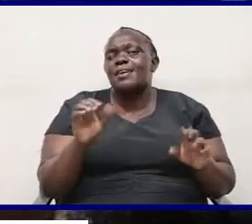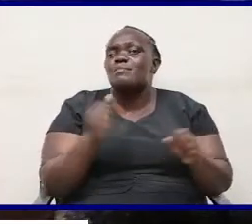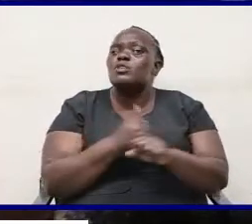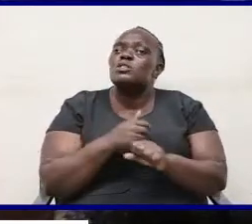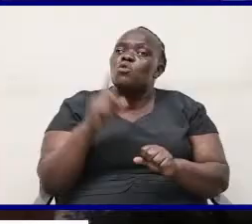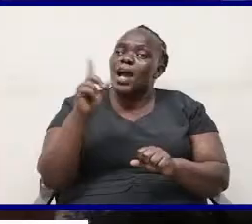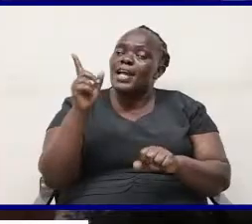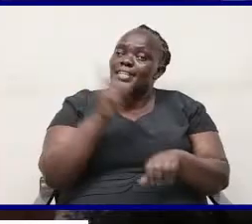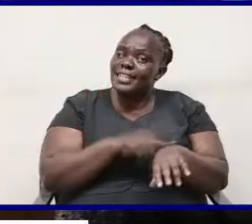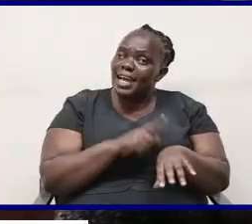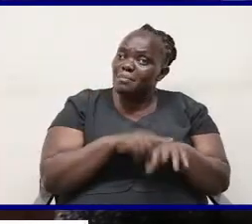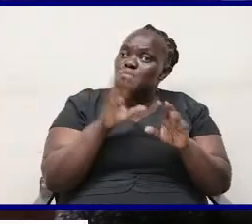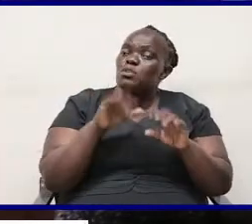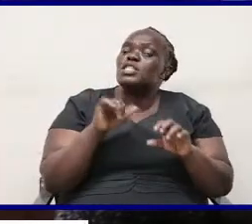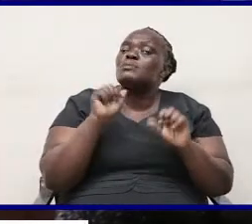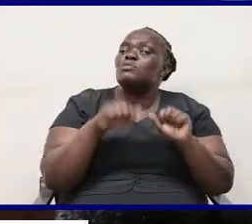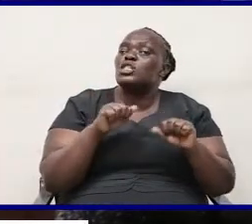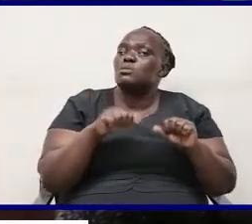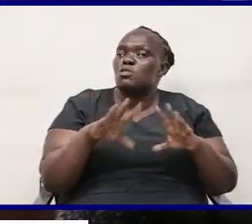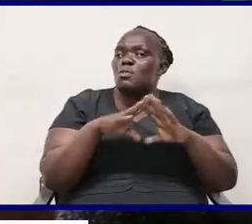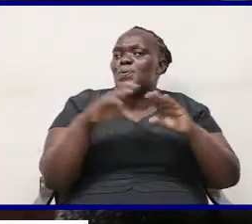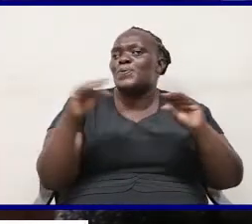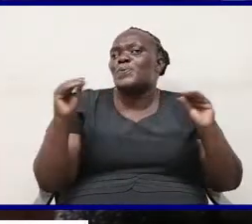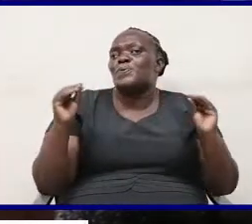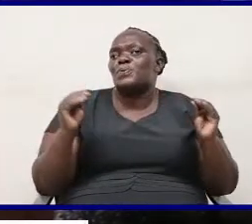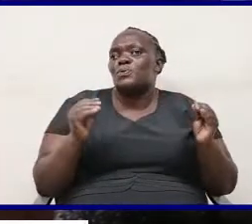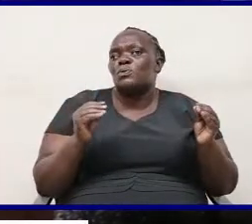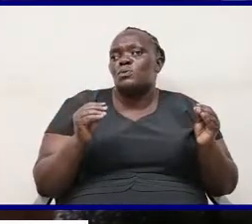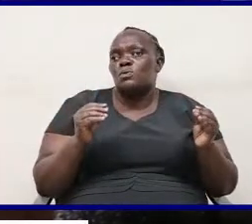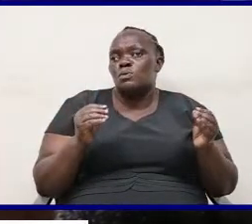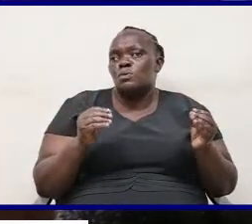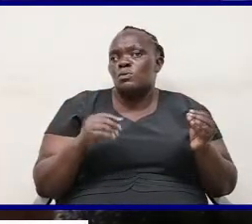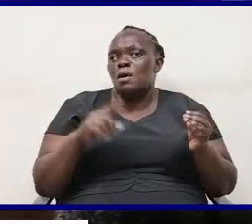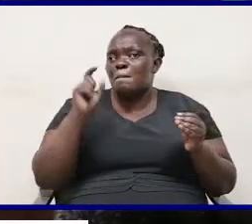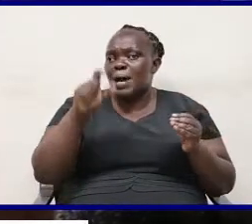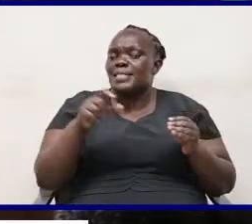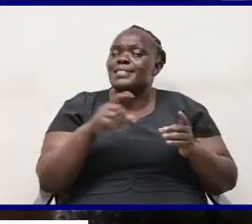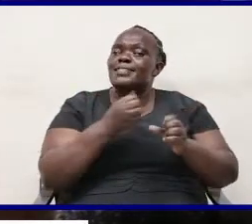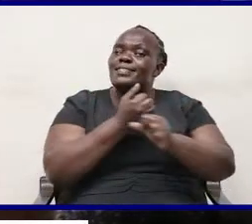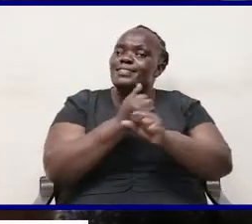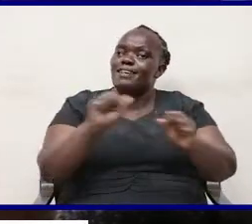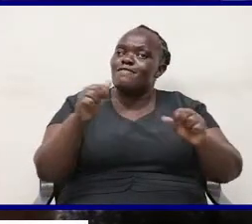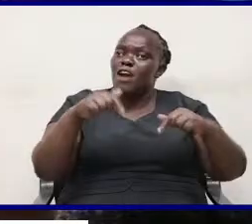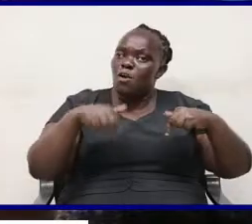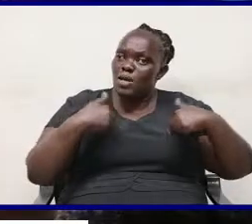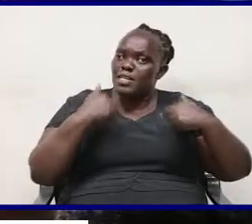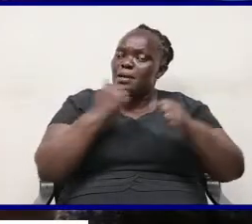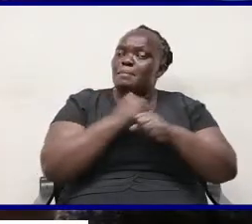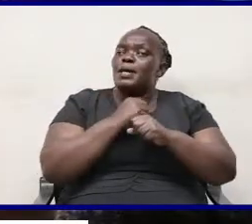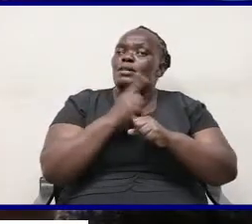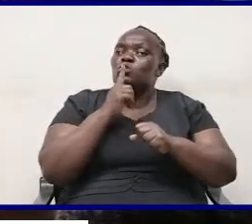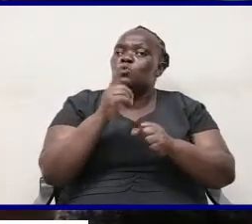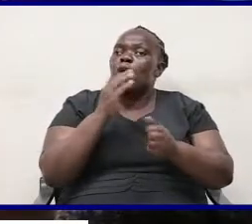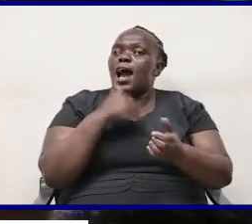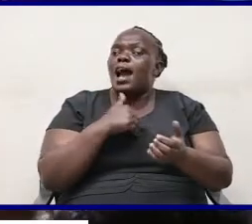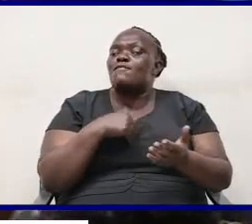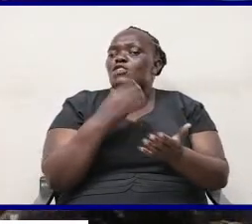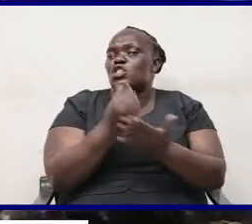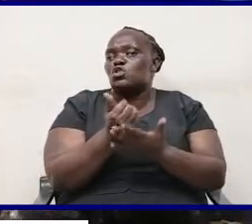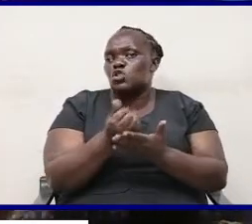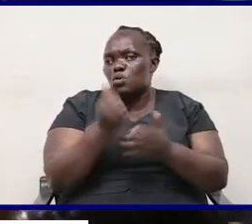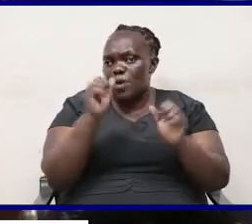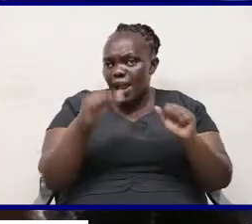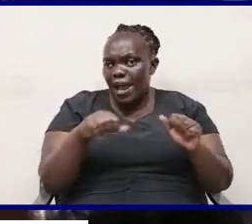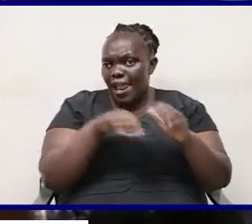at one time or the other just go under. So we really have to secure ourselves by making sure that we have resources that we